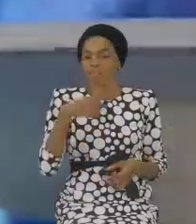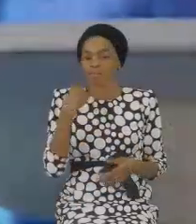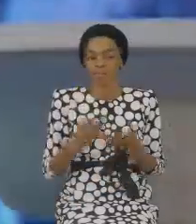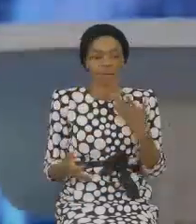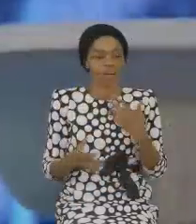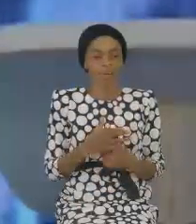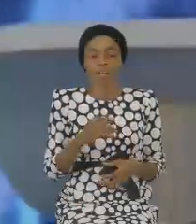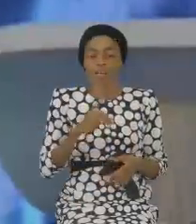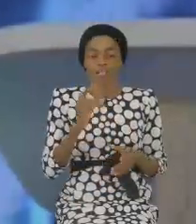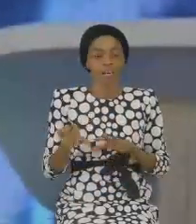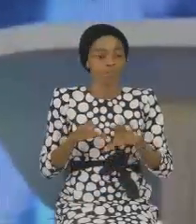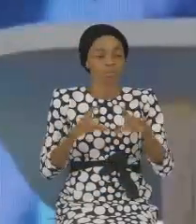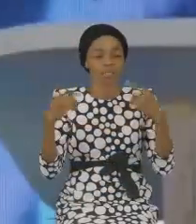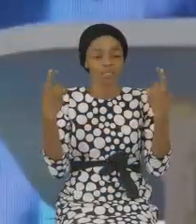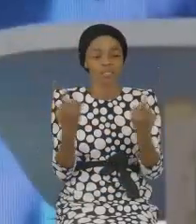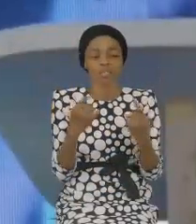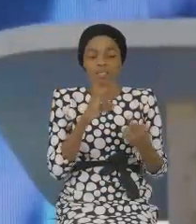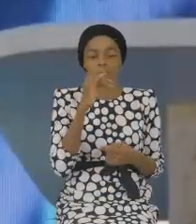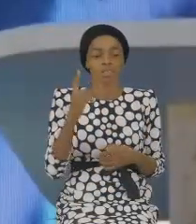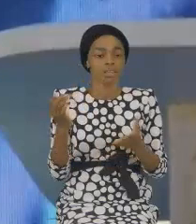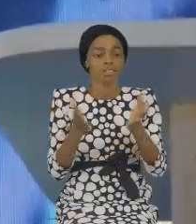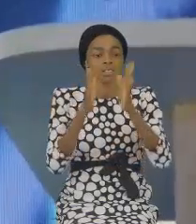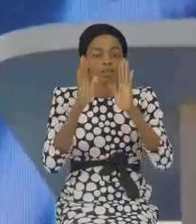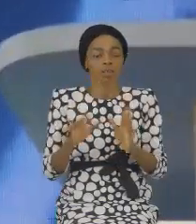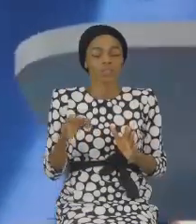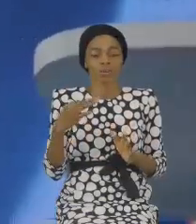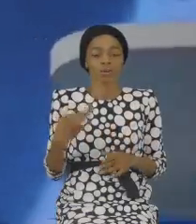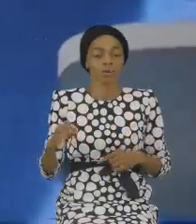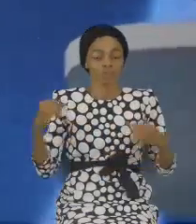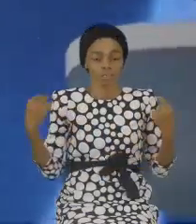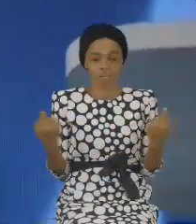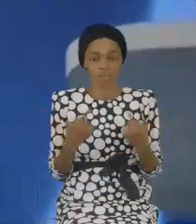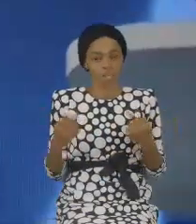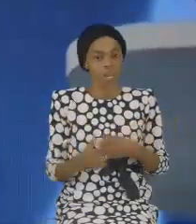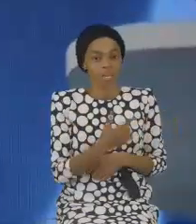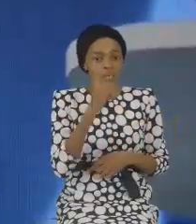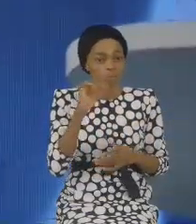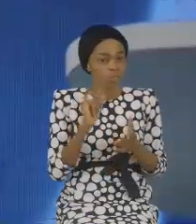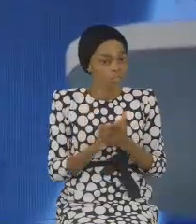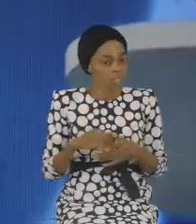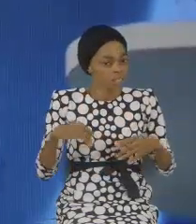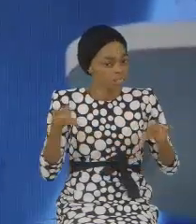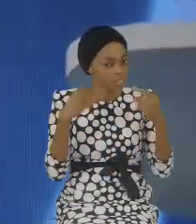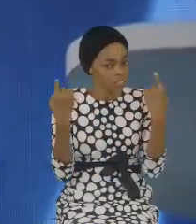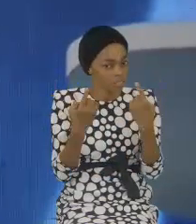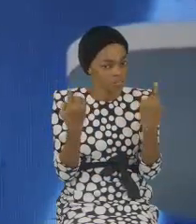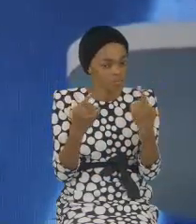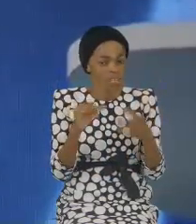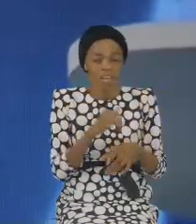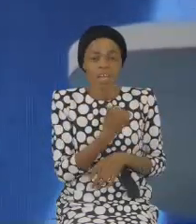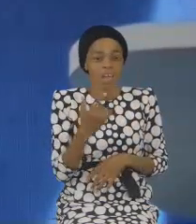whosoever committeth sin, whosoever makes a practice of sinning,